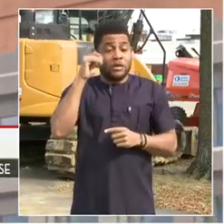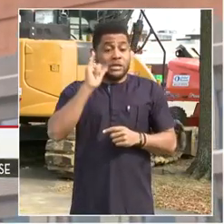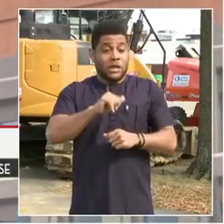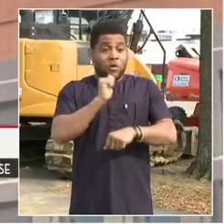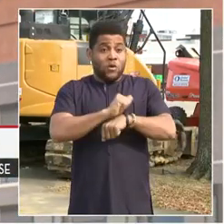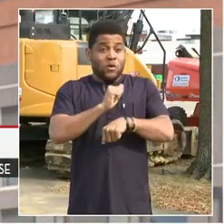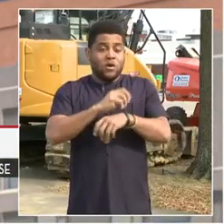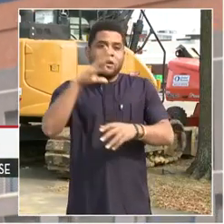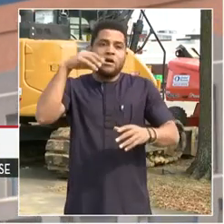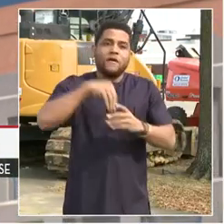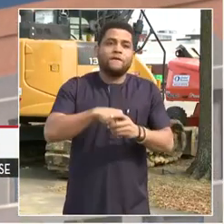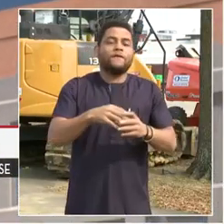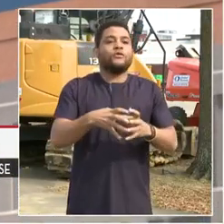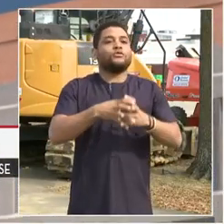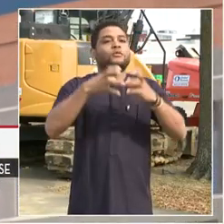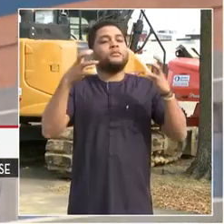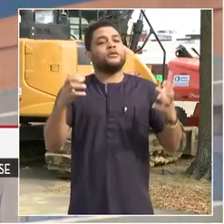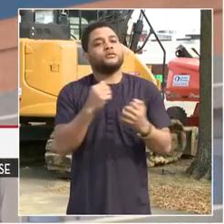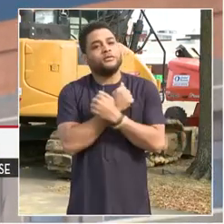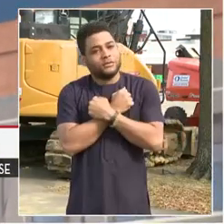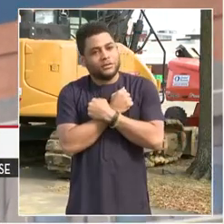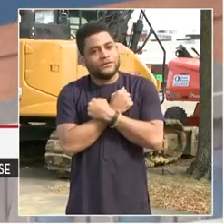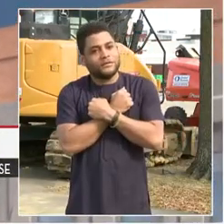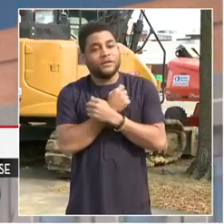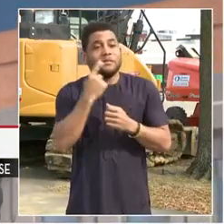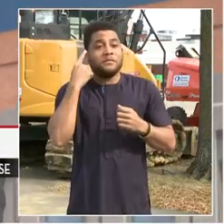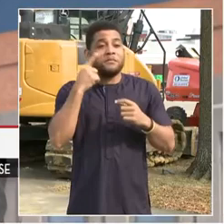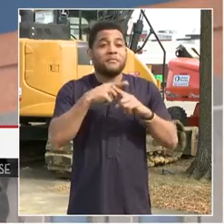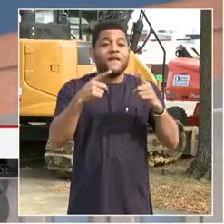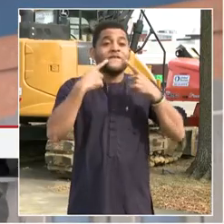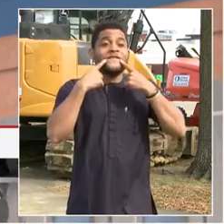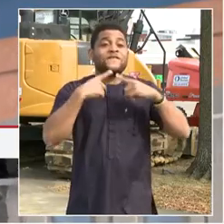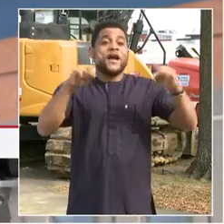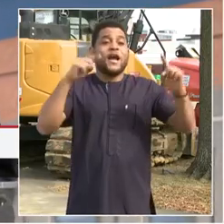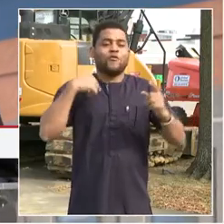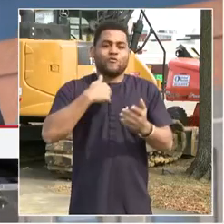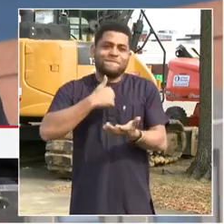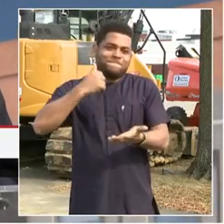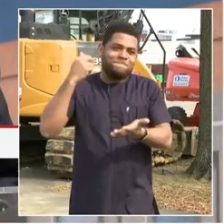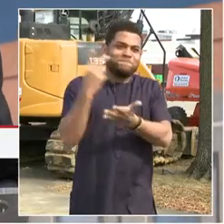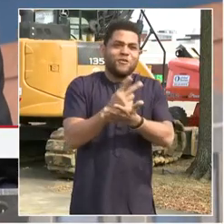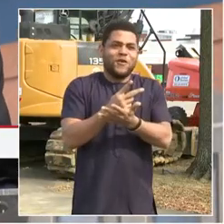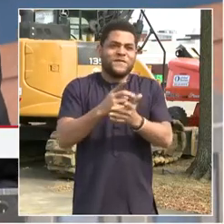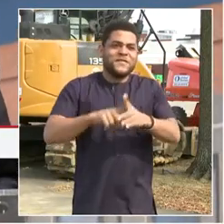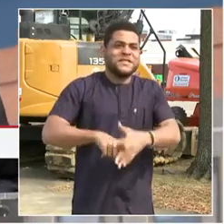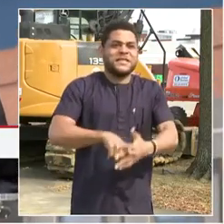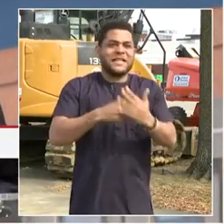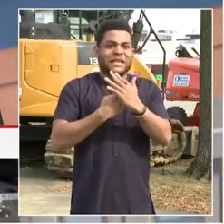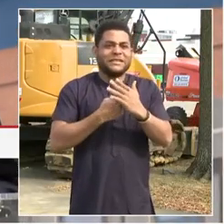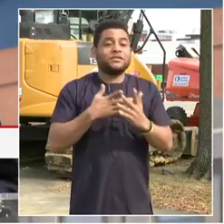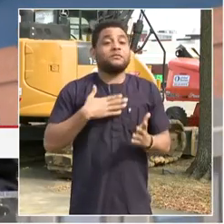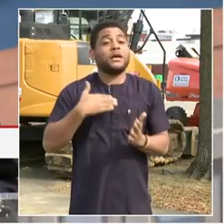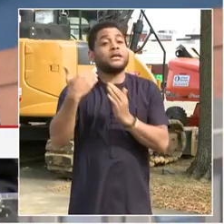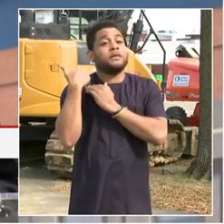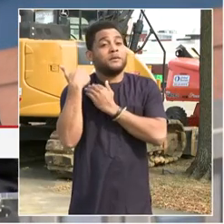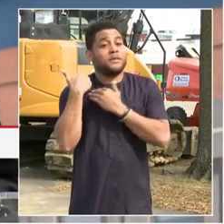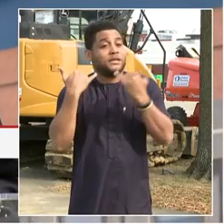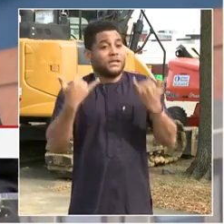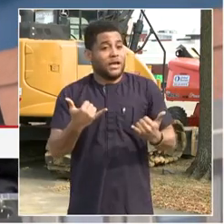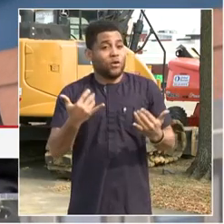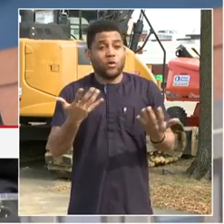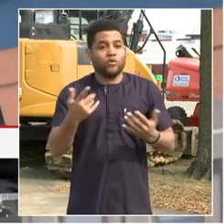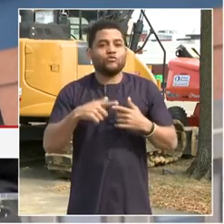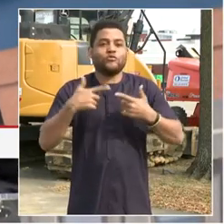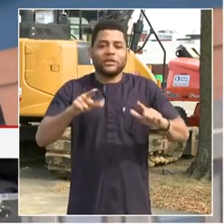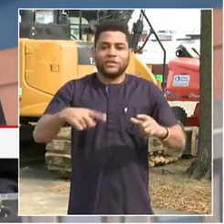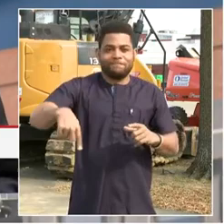finally got it done, and we are extremely happy. My job today is to get out of your way and prepare room for